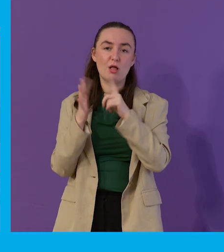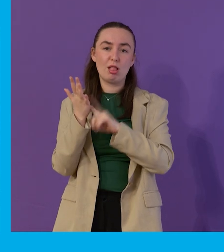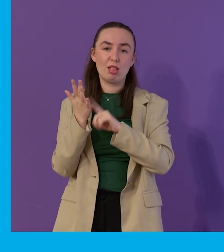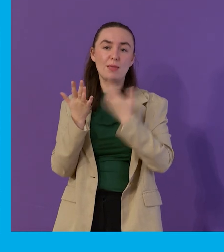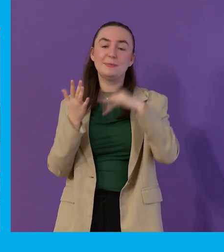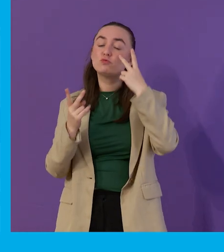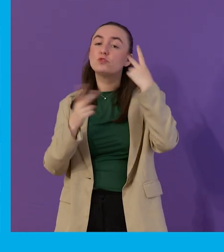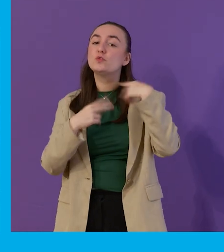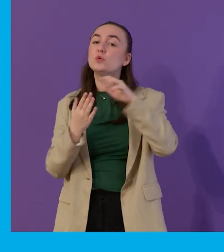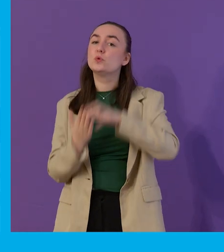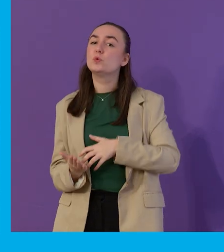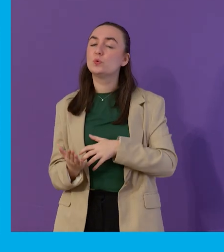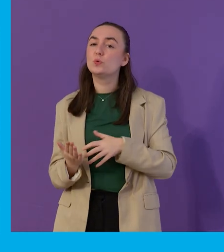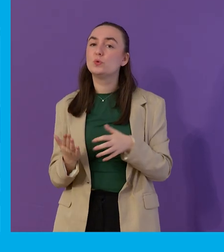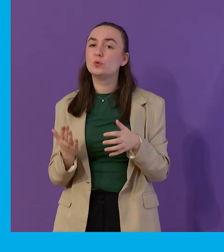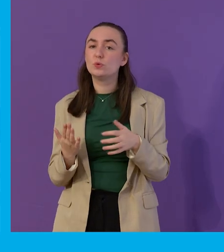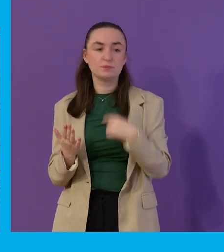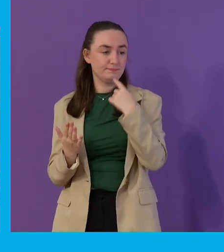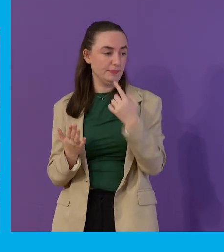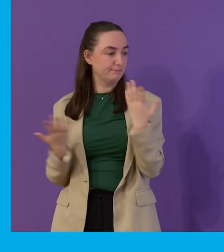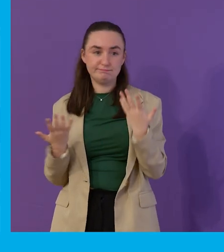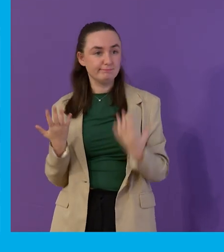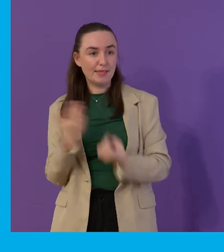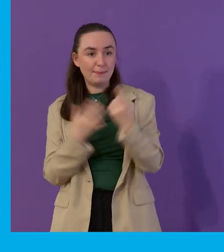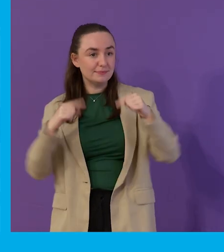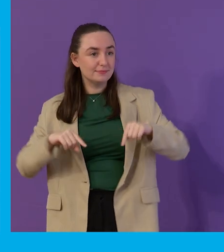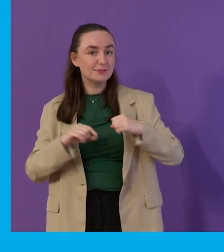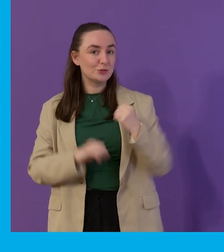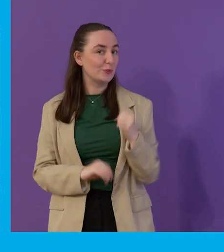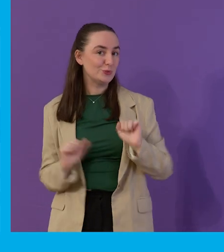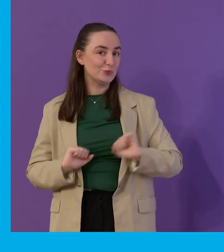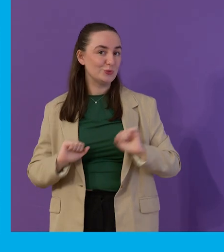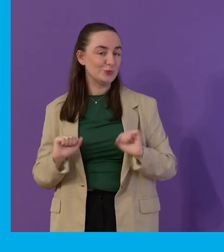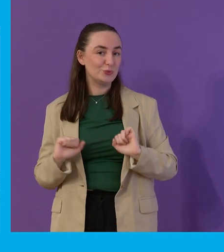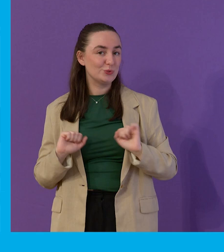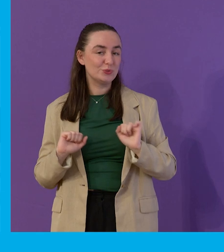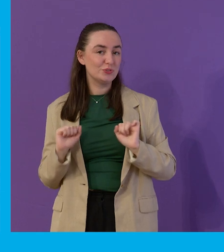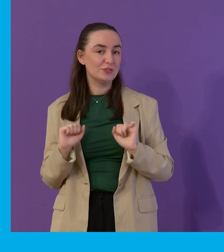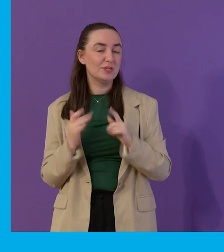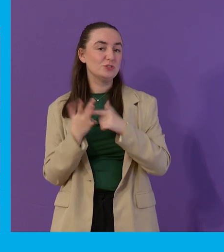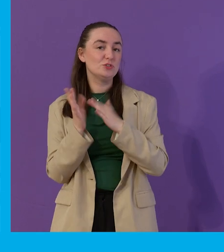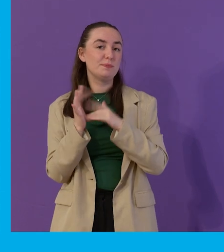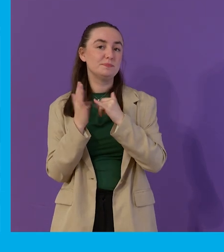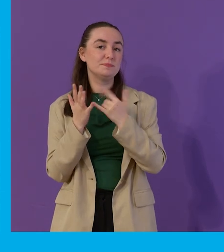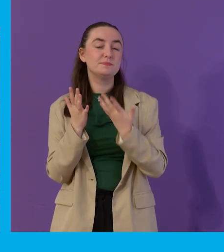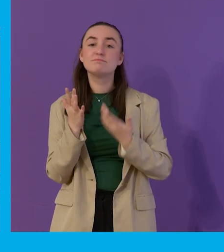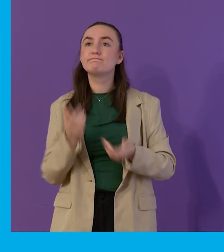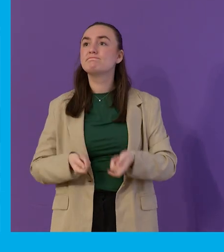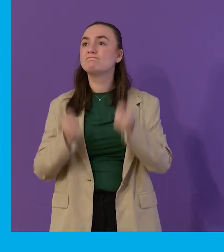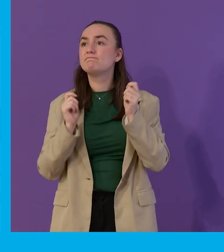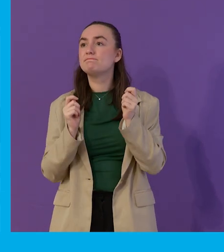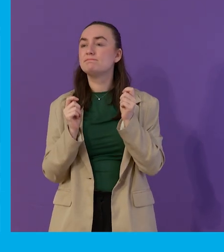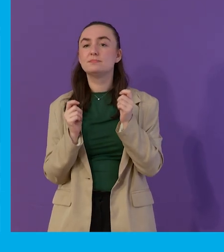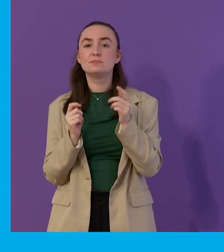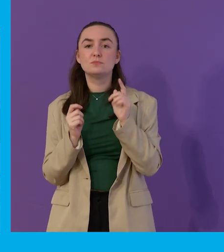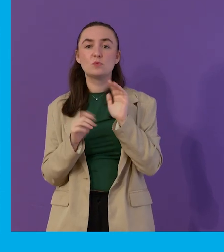Review, points out that no, this isn't really happening in Scotland. And James has made the point, I think, in every possible